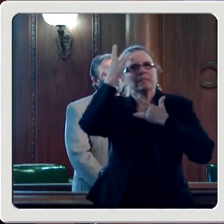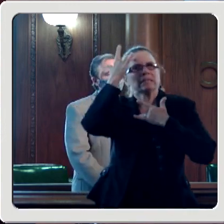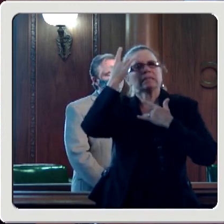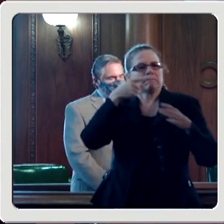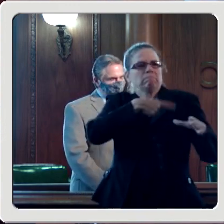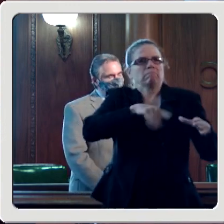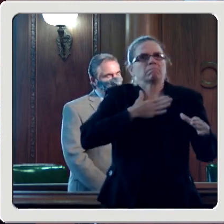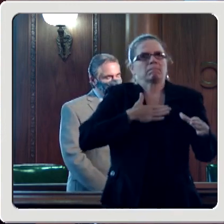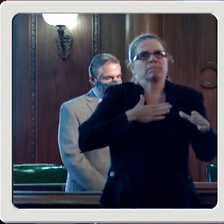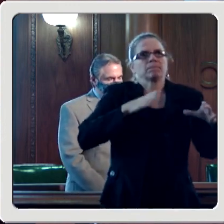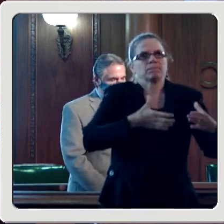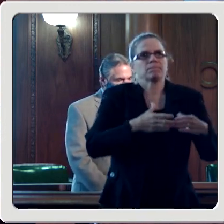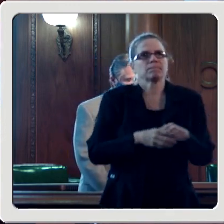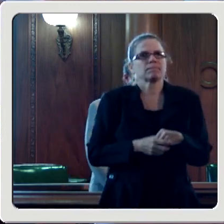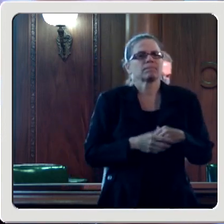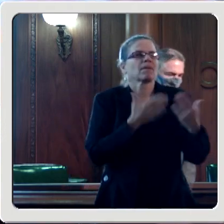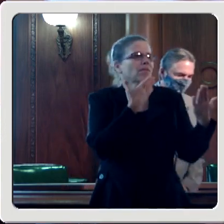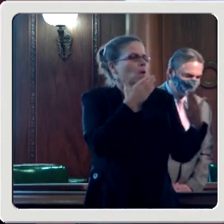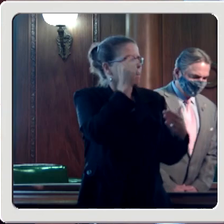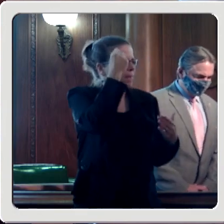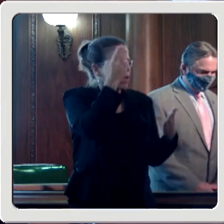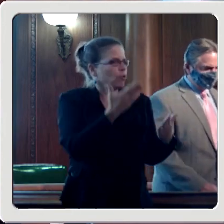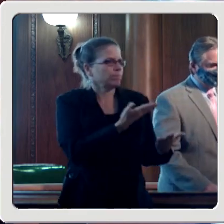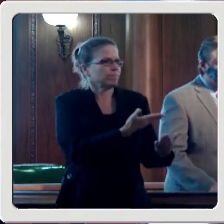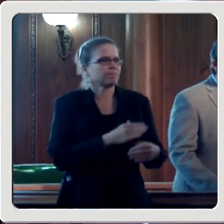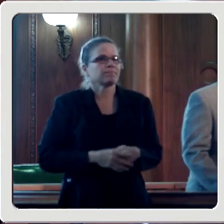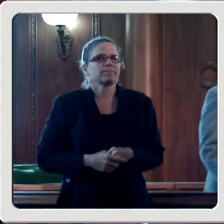with COVID. Thanks, Mayor. Thank you, Commissioner.